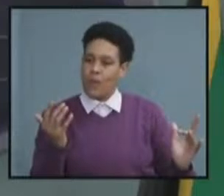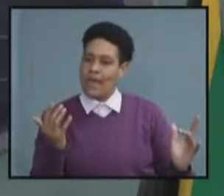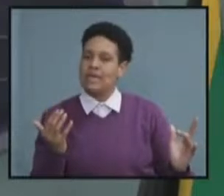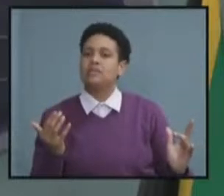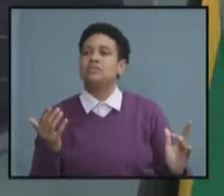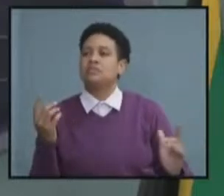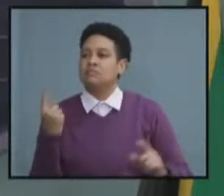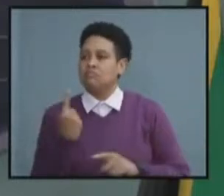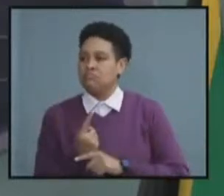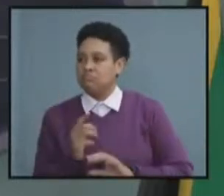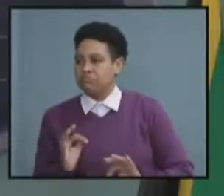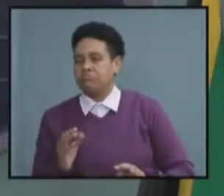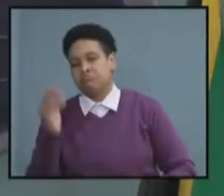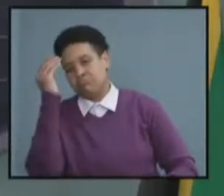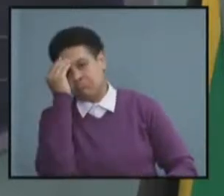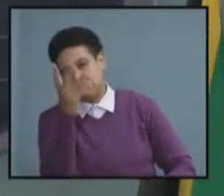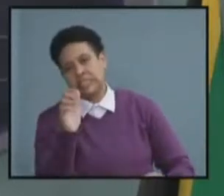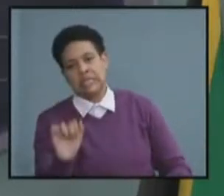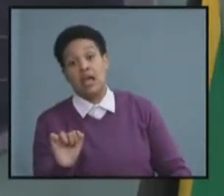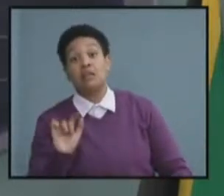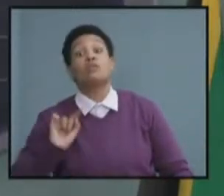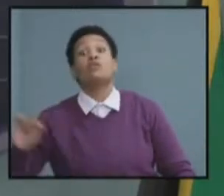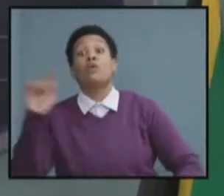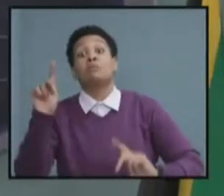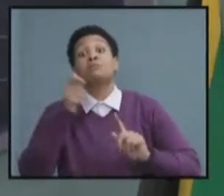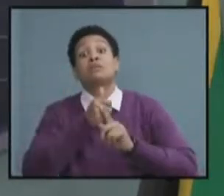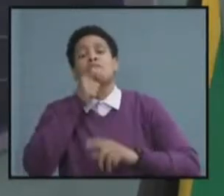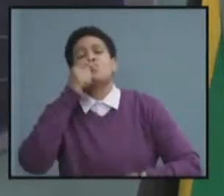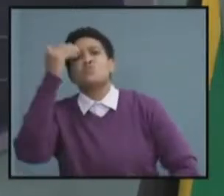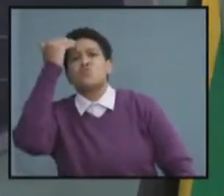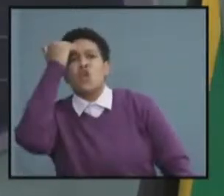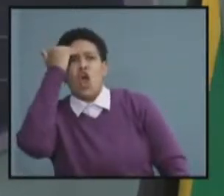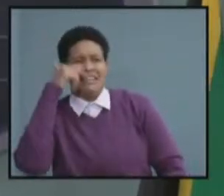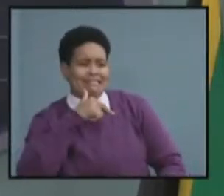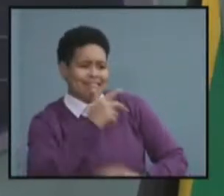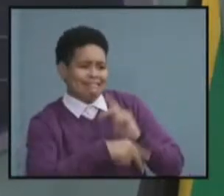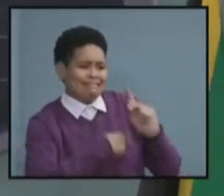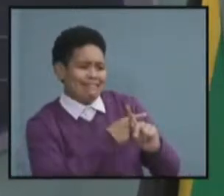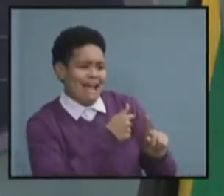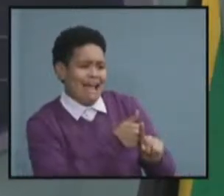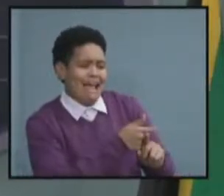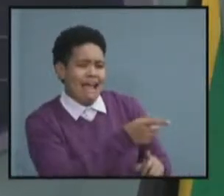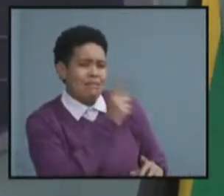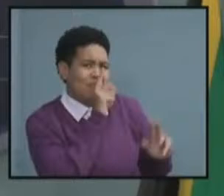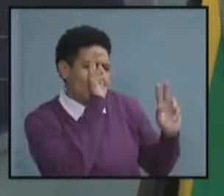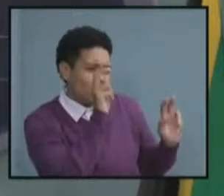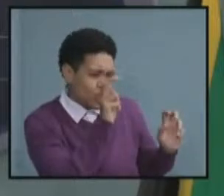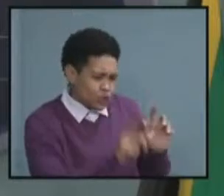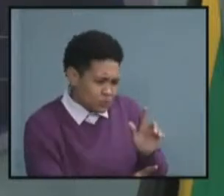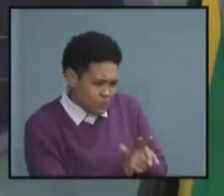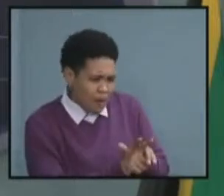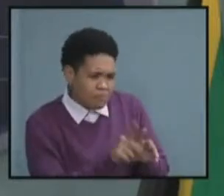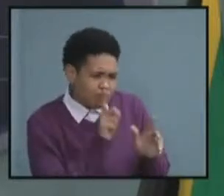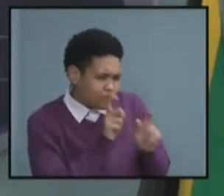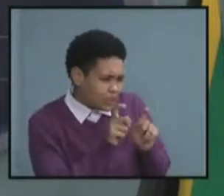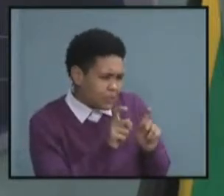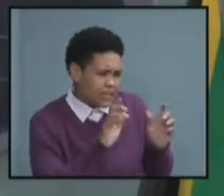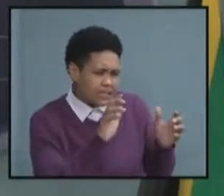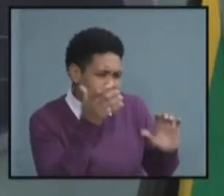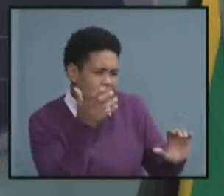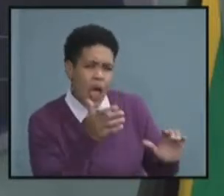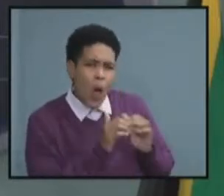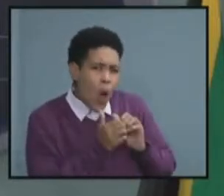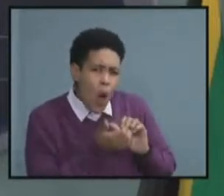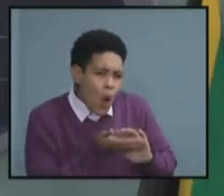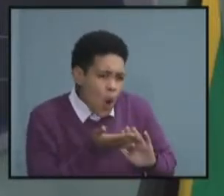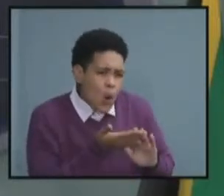Those persons who are knowledgeable about these kinds of issues, managing disasters and